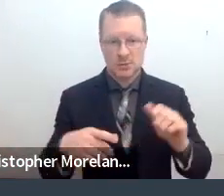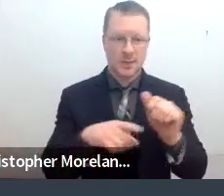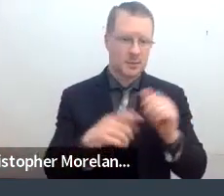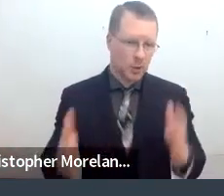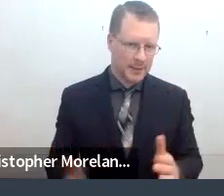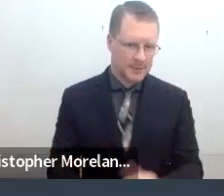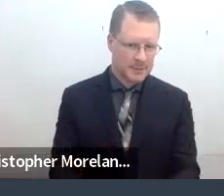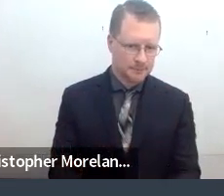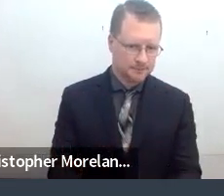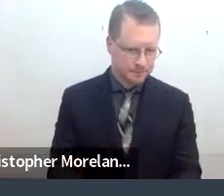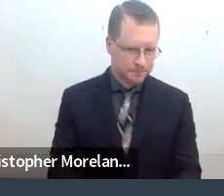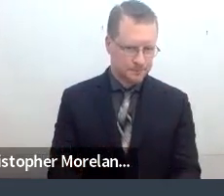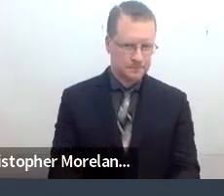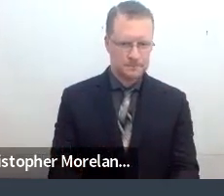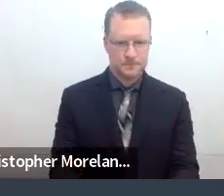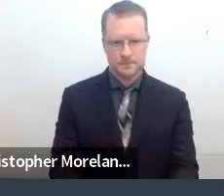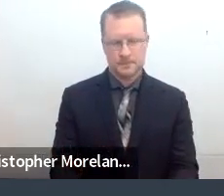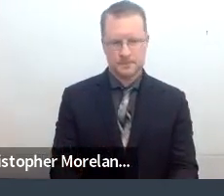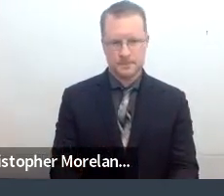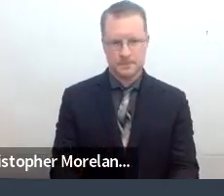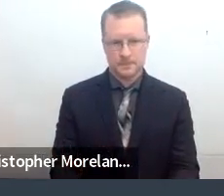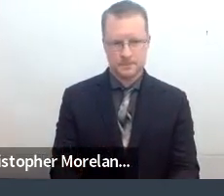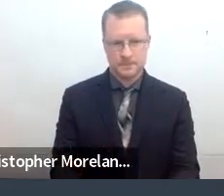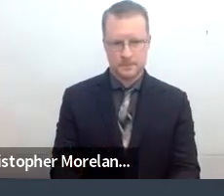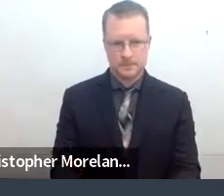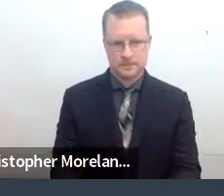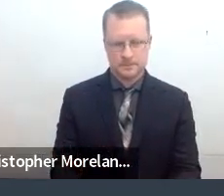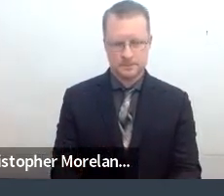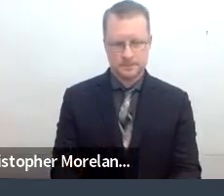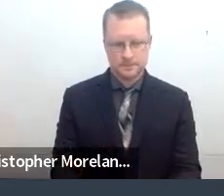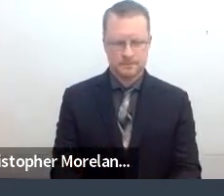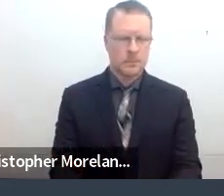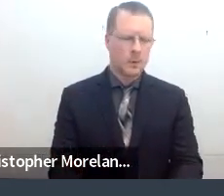whether this is for faculty, staff, or trainees.